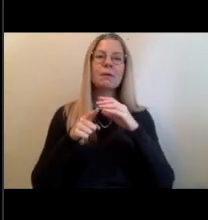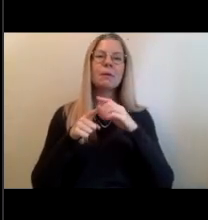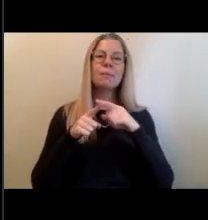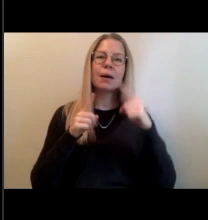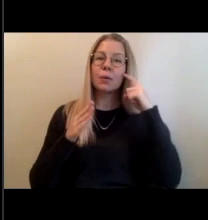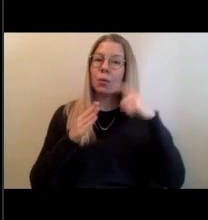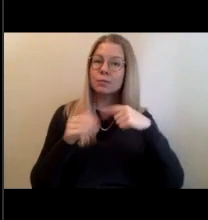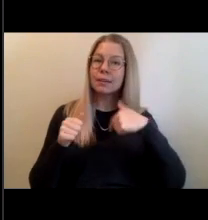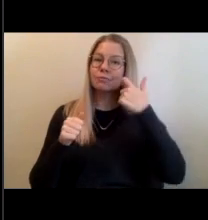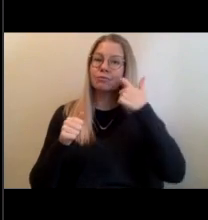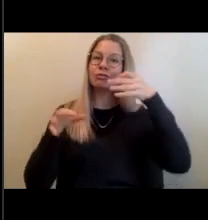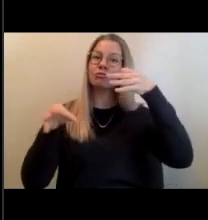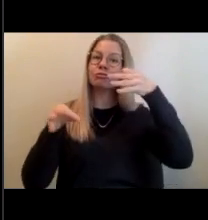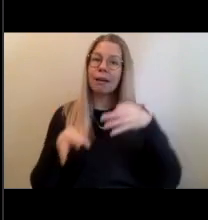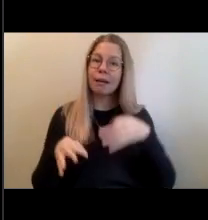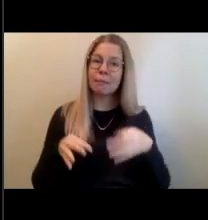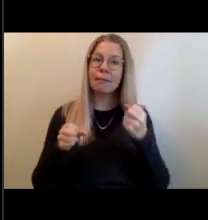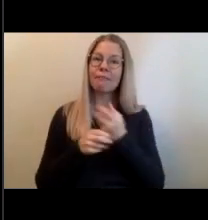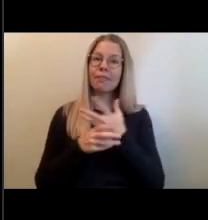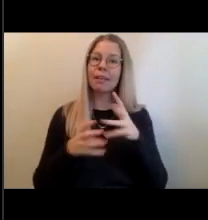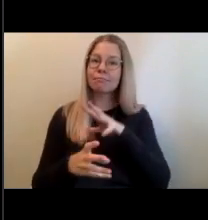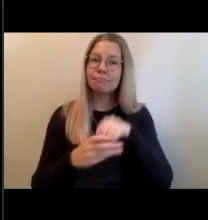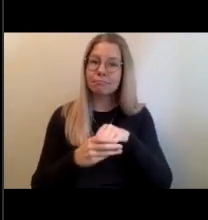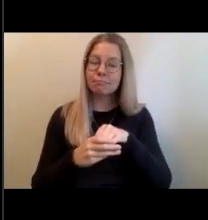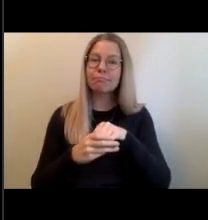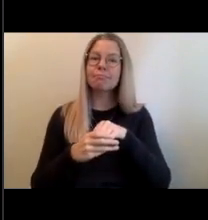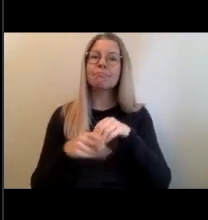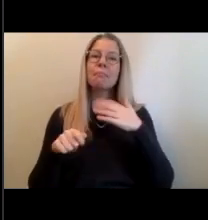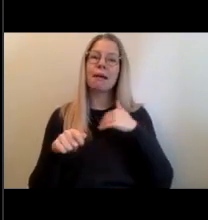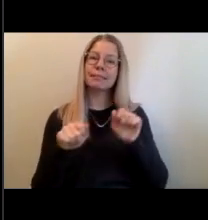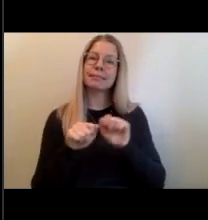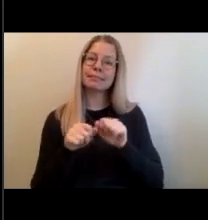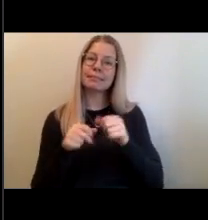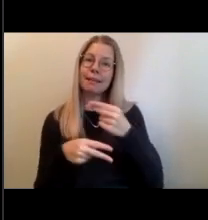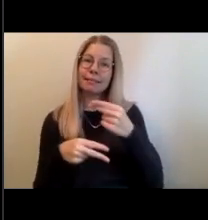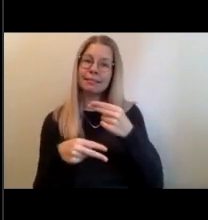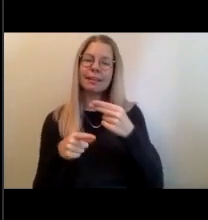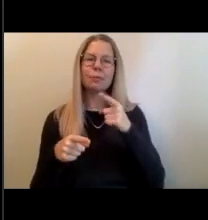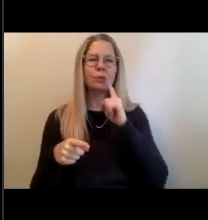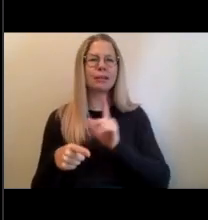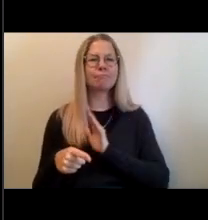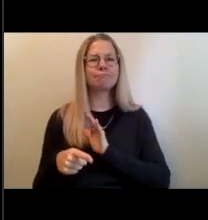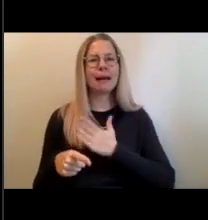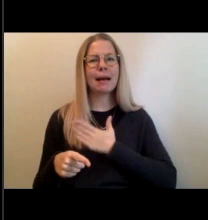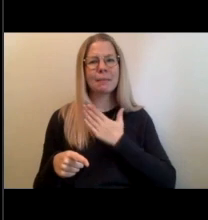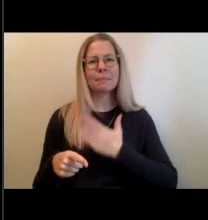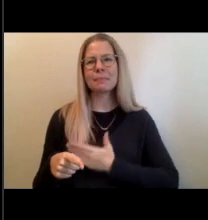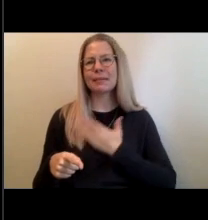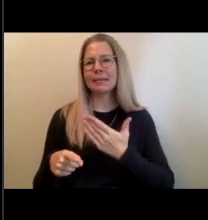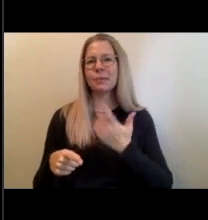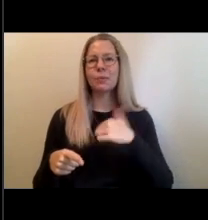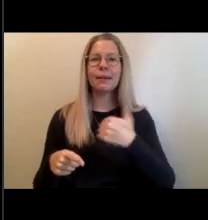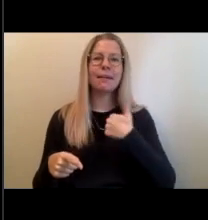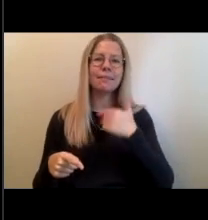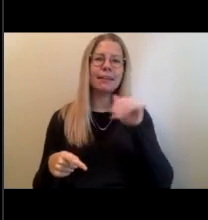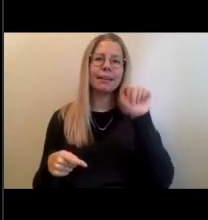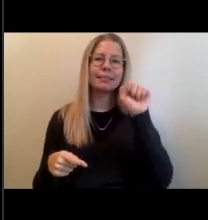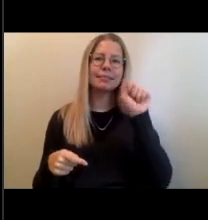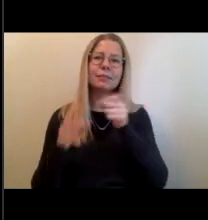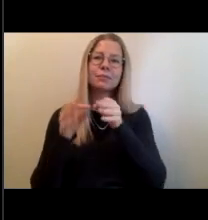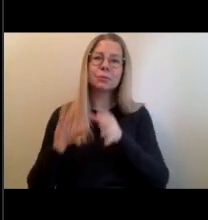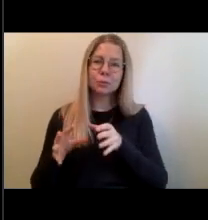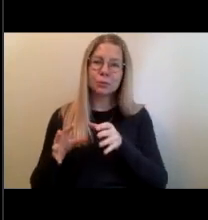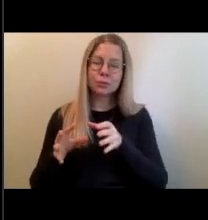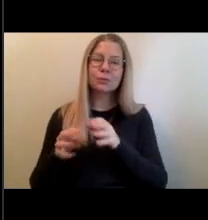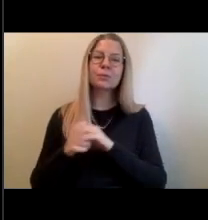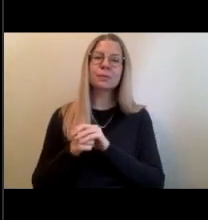slides. I am so happy to see an ASL interpreter. And I would encourage you to make sure that